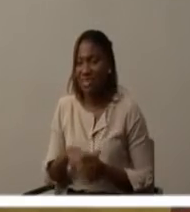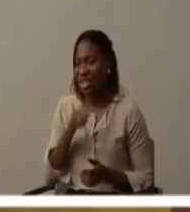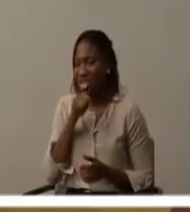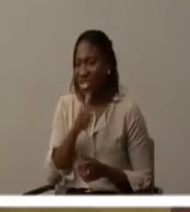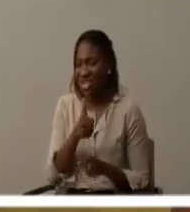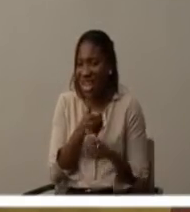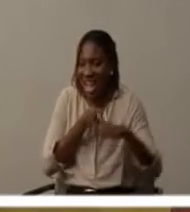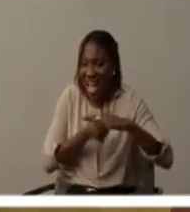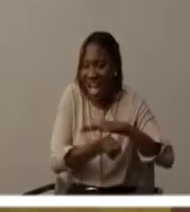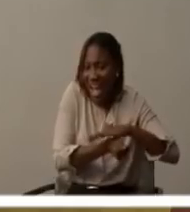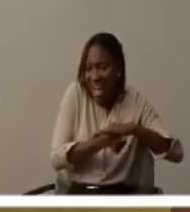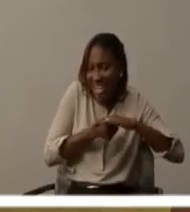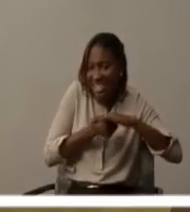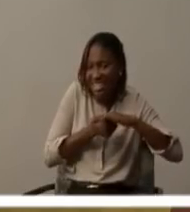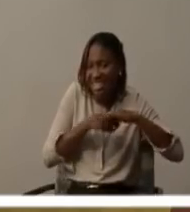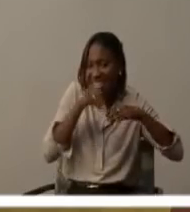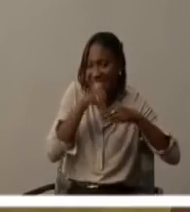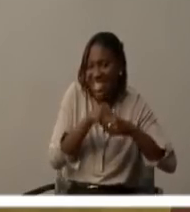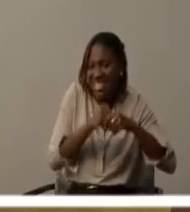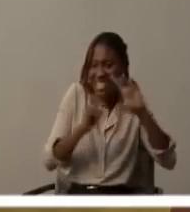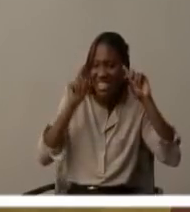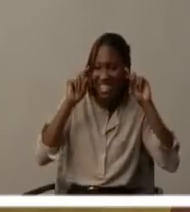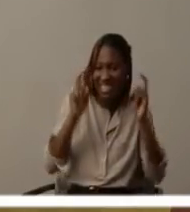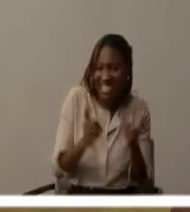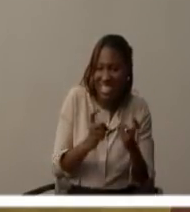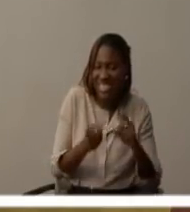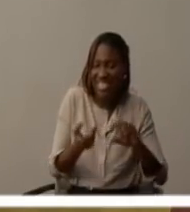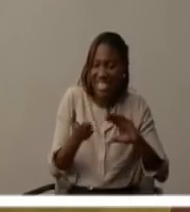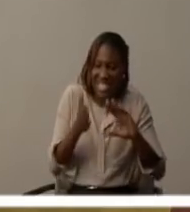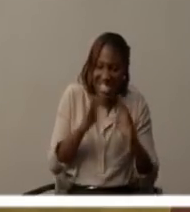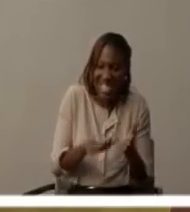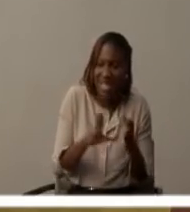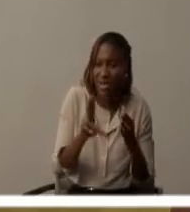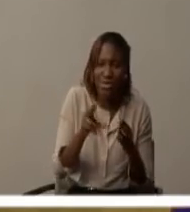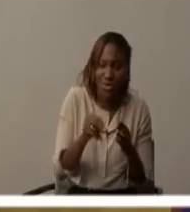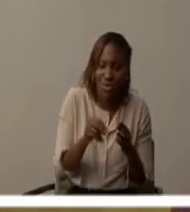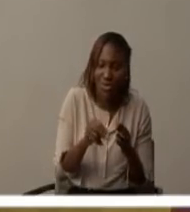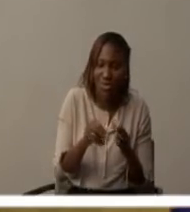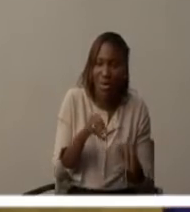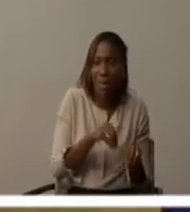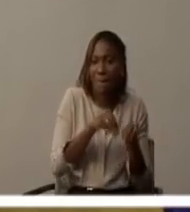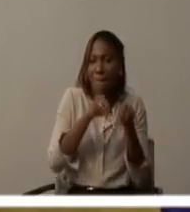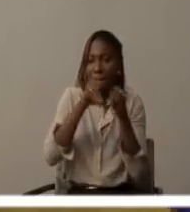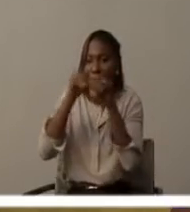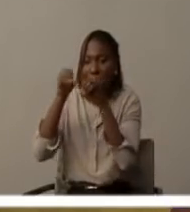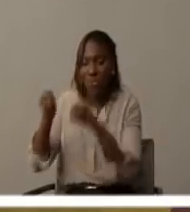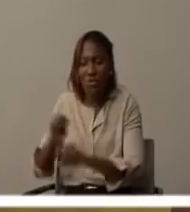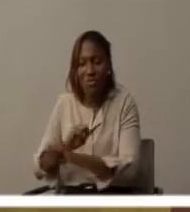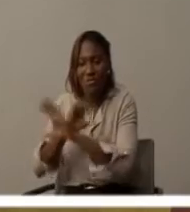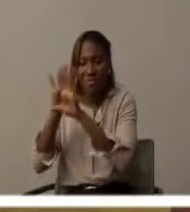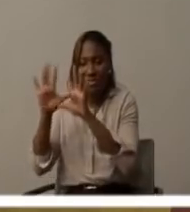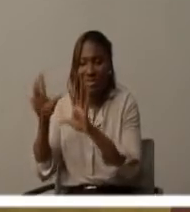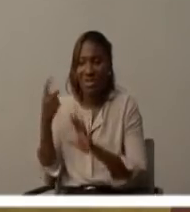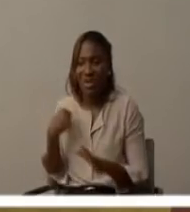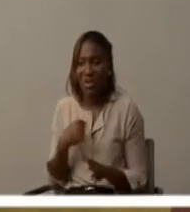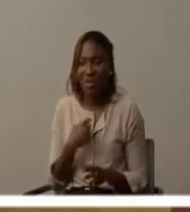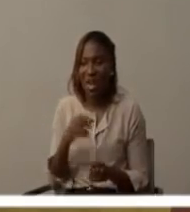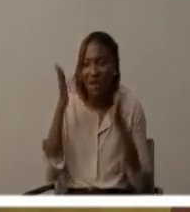of why we cannot become holy people. Come out of the death that we've been living in this country, working at manic